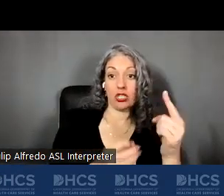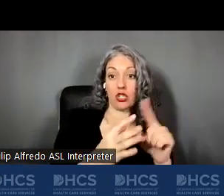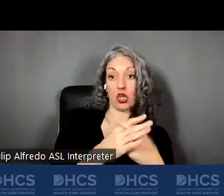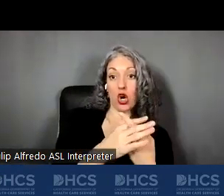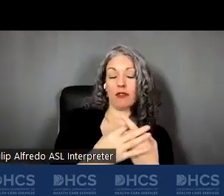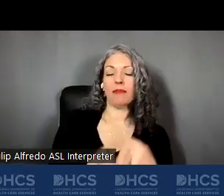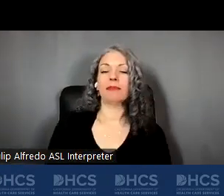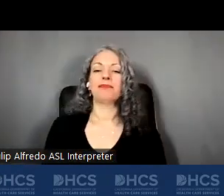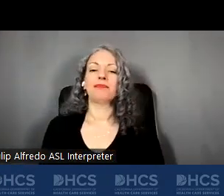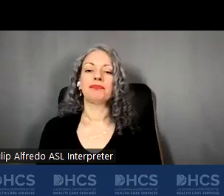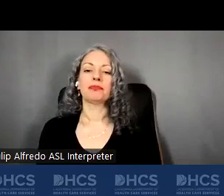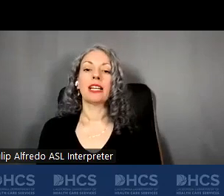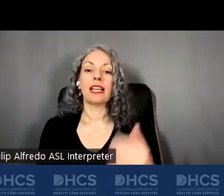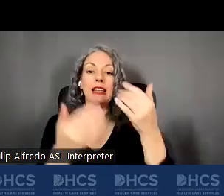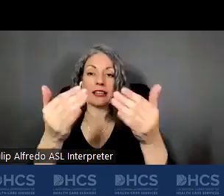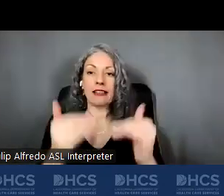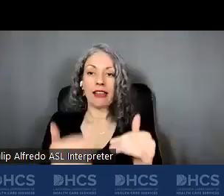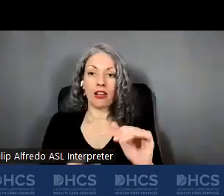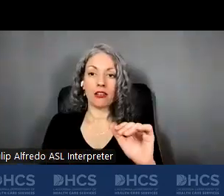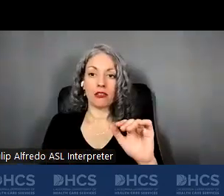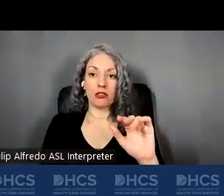webinar, round two is now open,